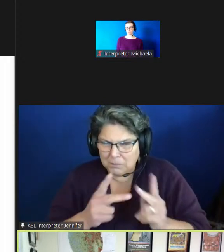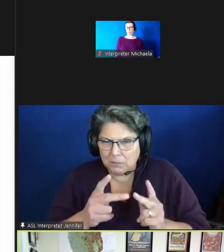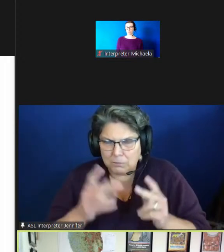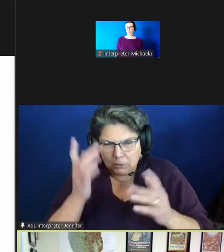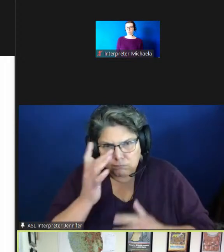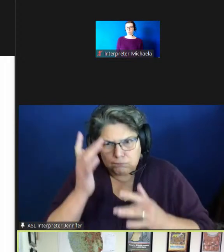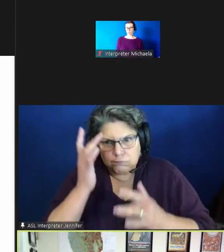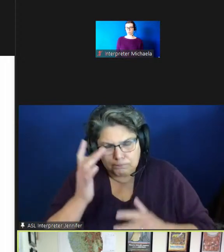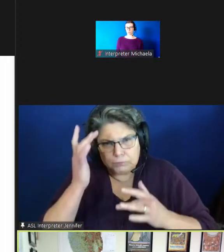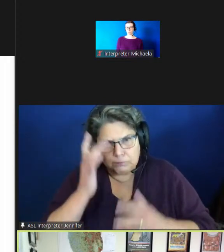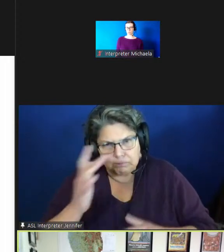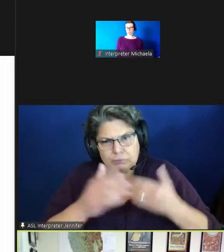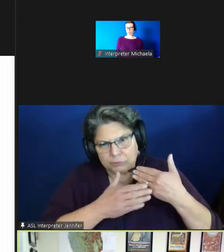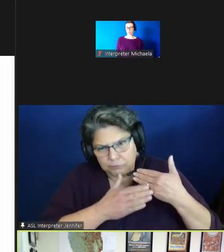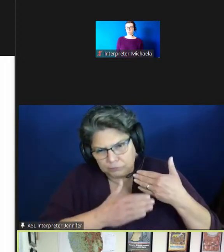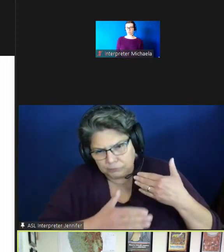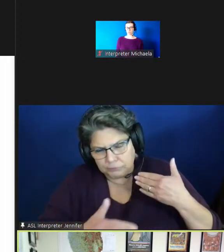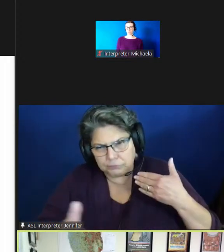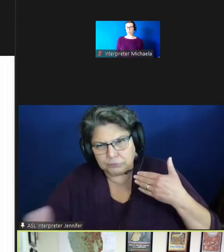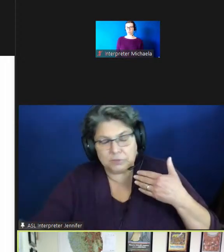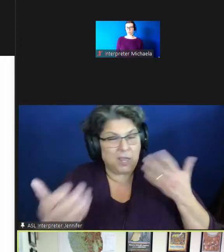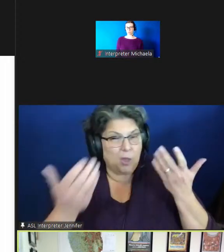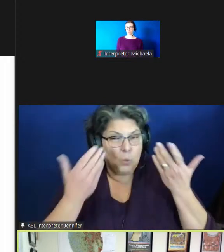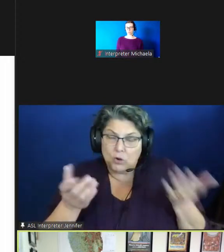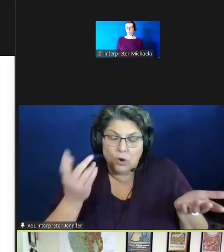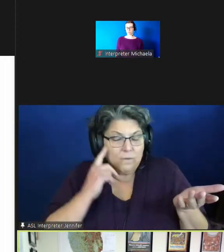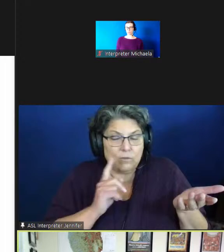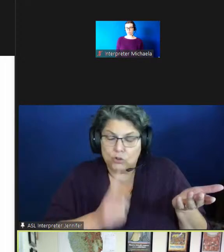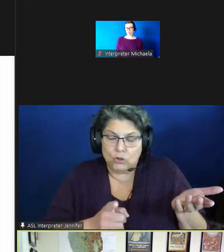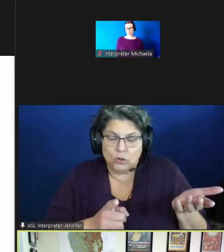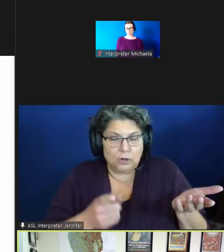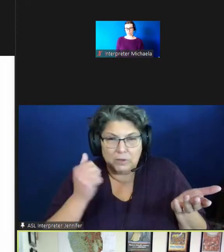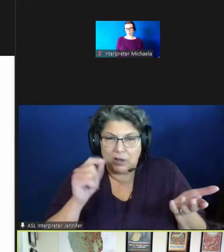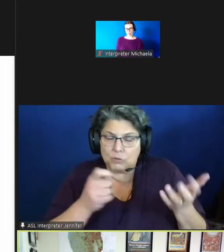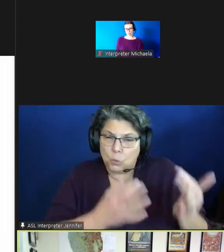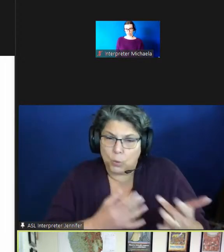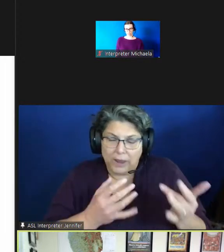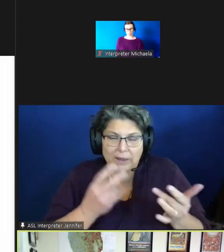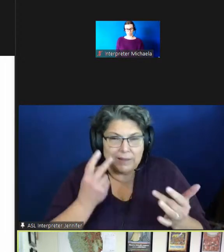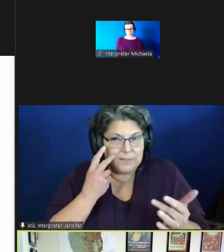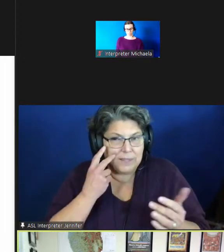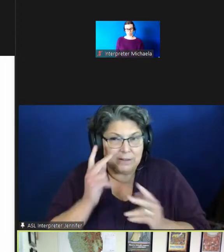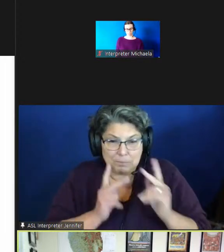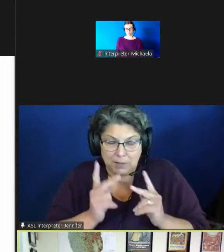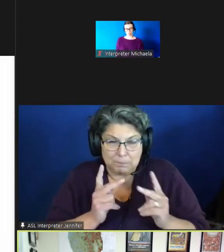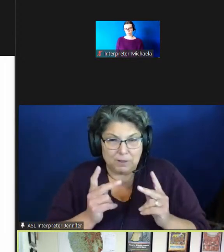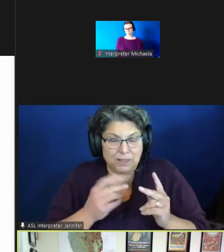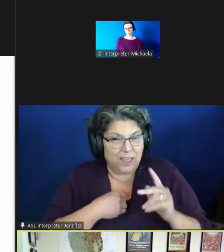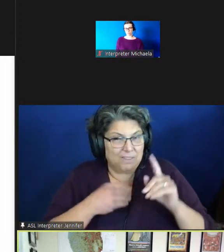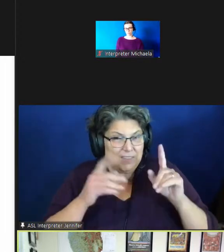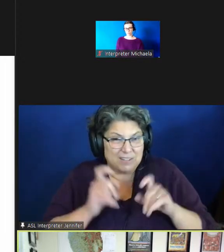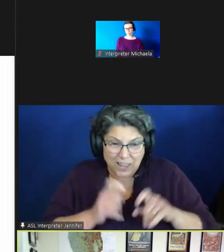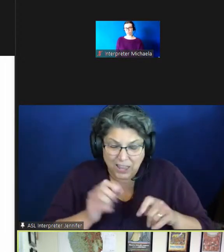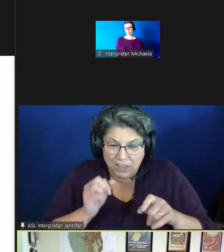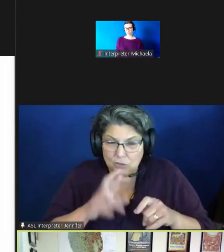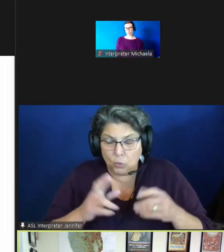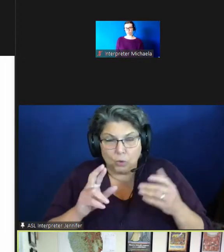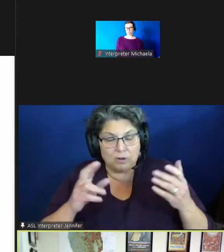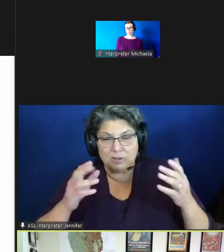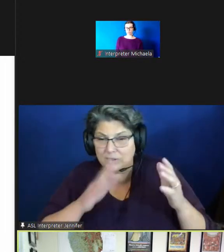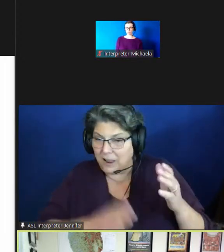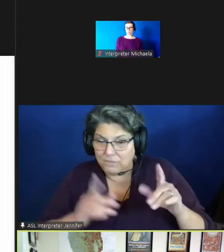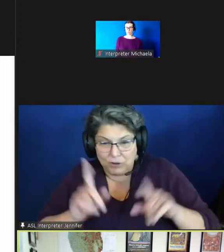the thousands and thousands of people who have had COVID, whether they have had the test to prove it or not. So let's move on